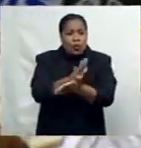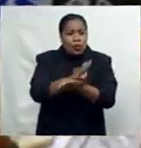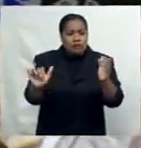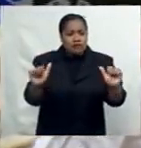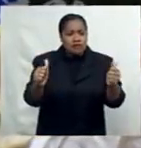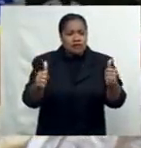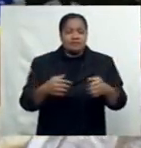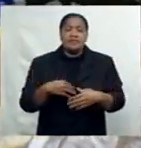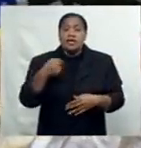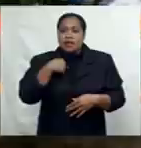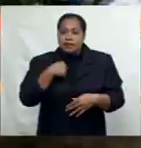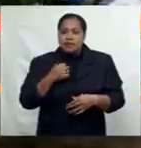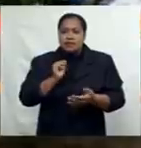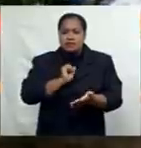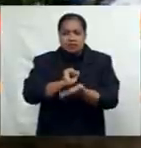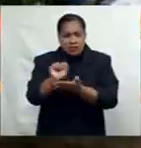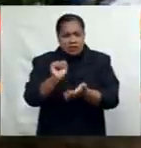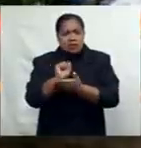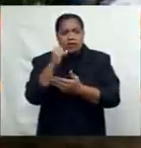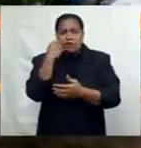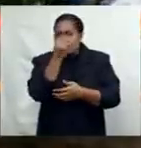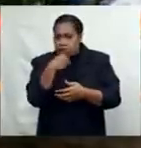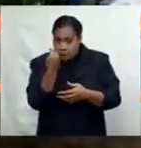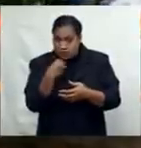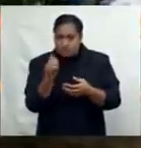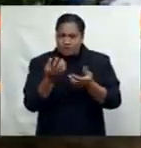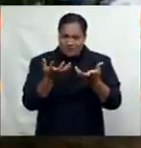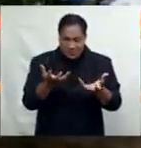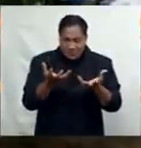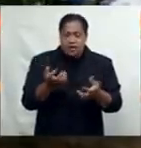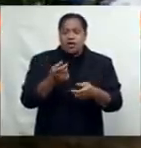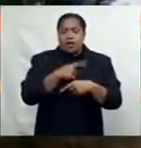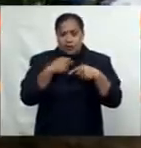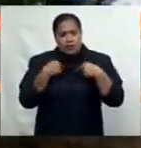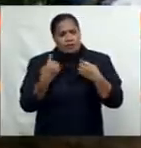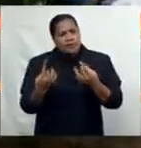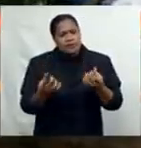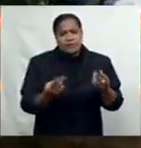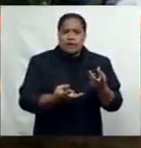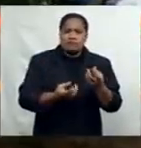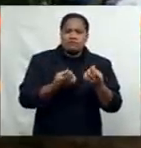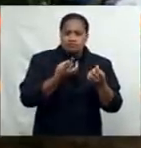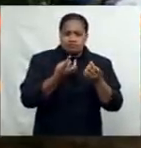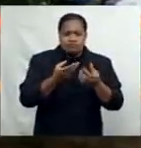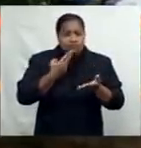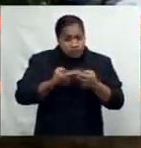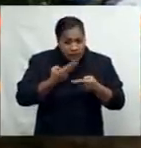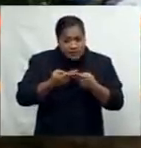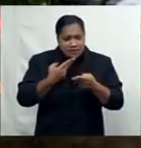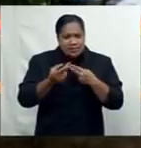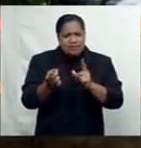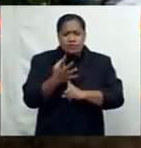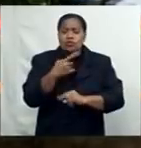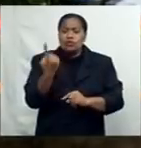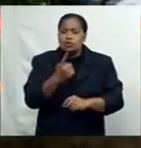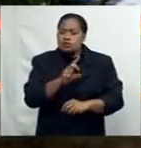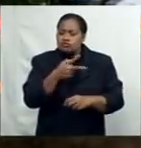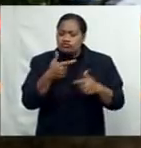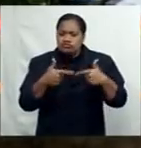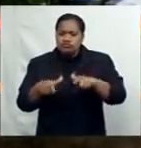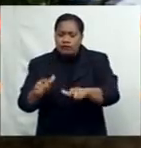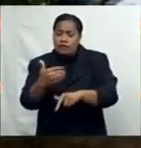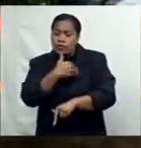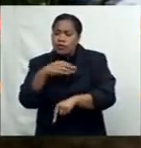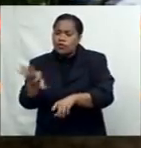food, vegetables, fruits and pot plants. We usually prepare breakfast, especially for those who travel in the morning to pick their items from the